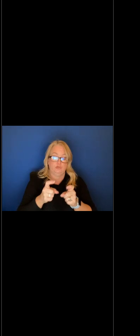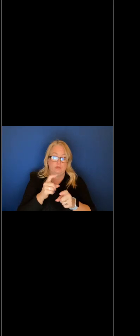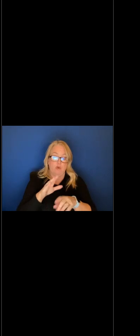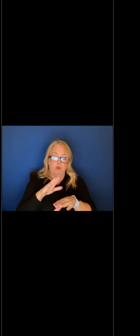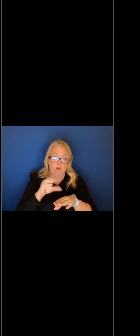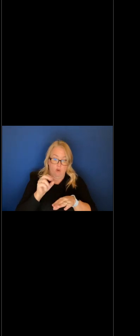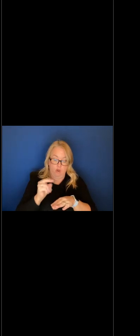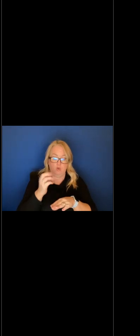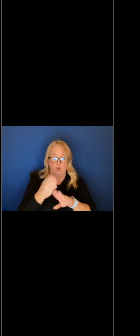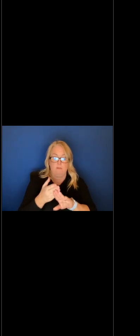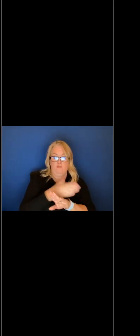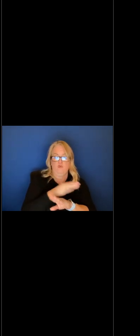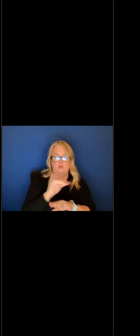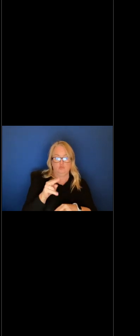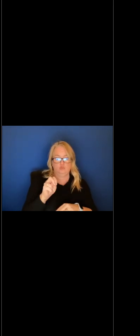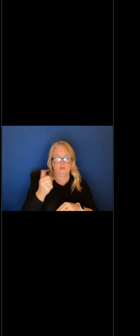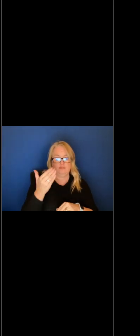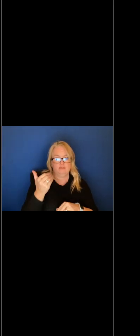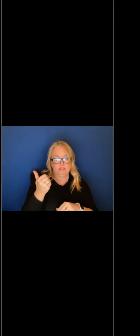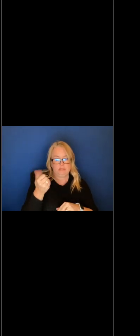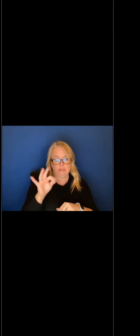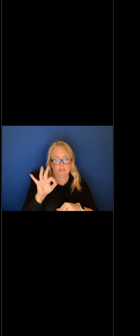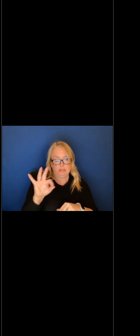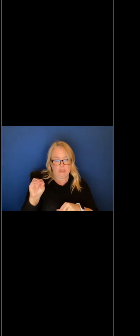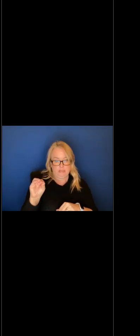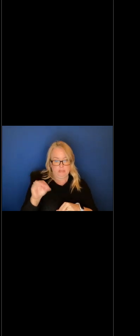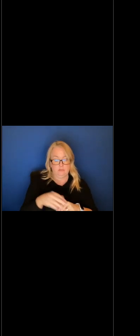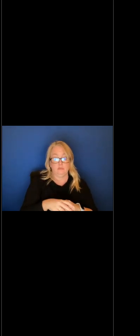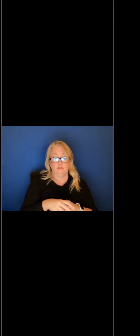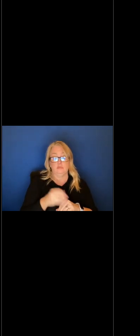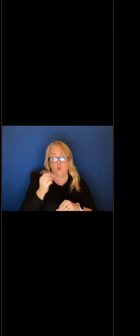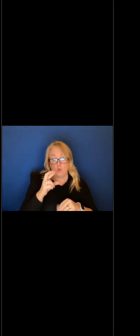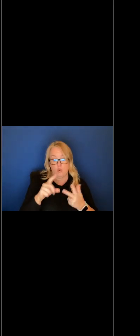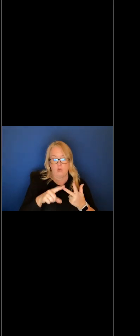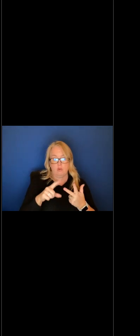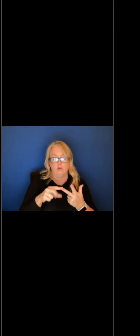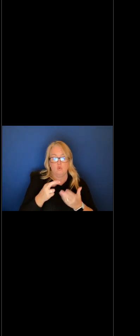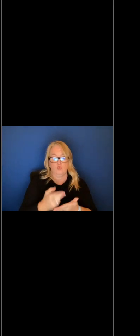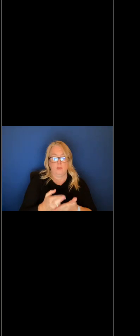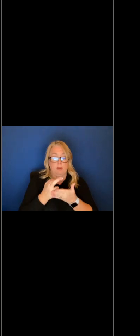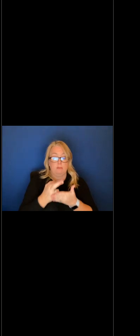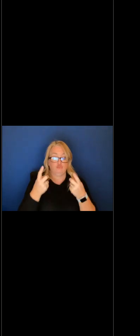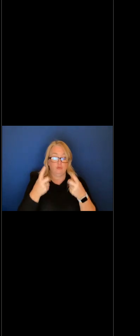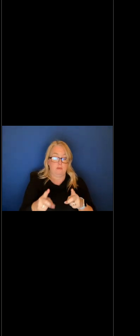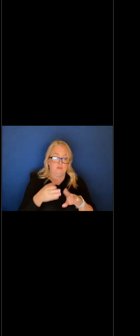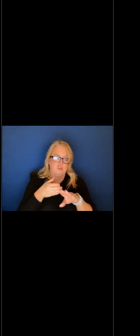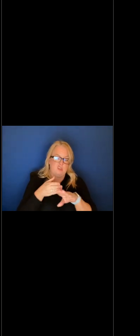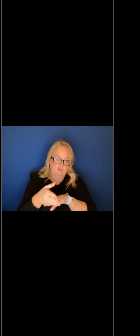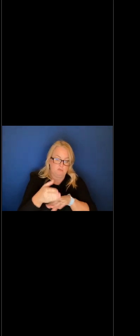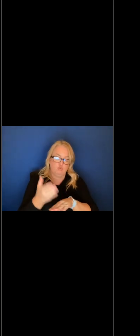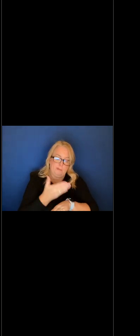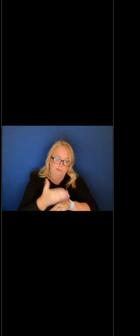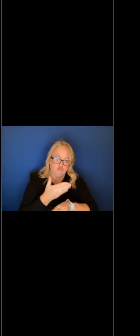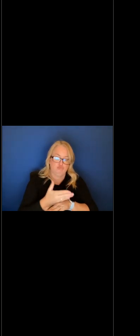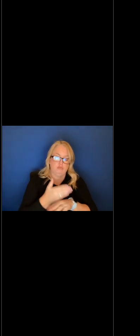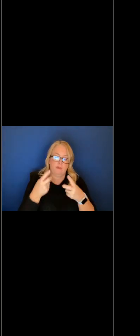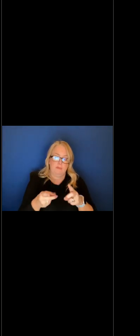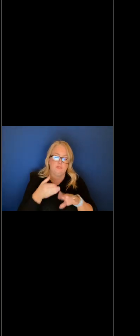before June 15, 1990, or if rehabilitation occurs after